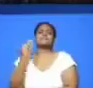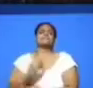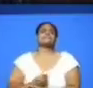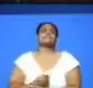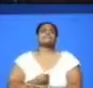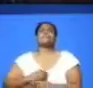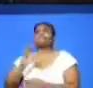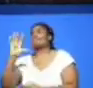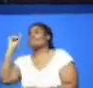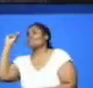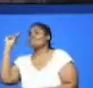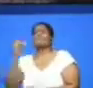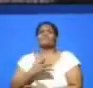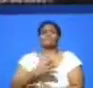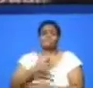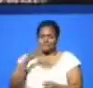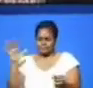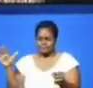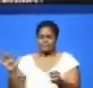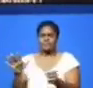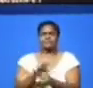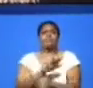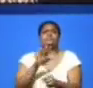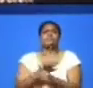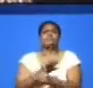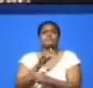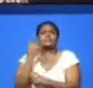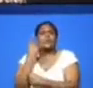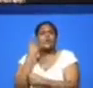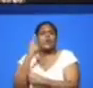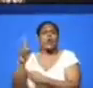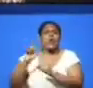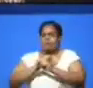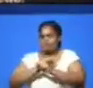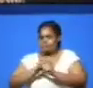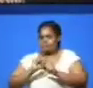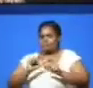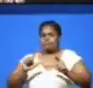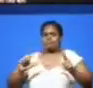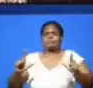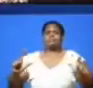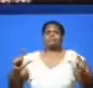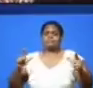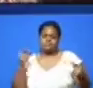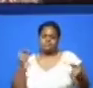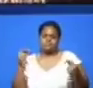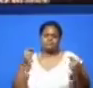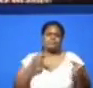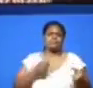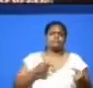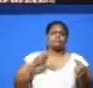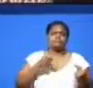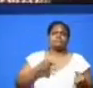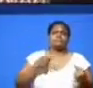His grace is sufficient for every trial I